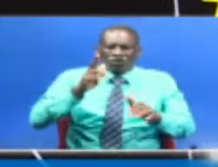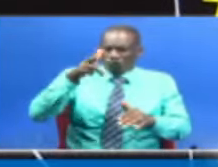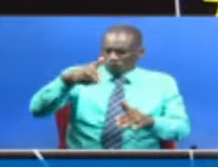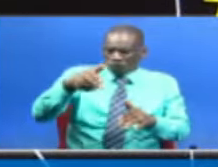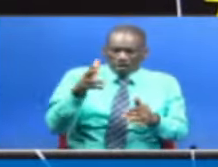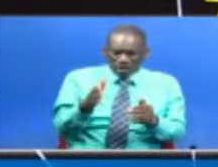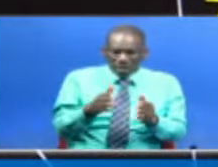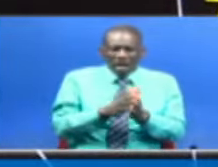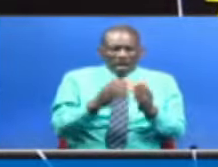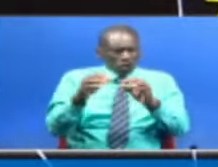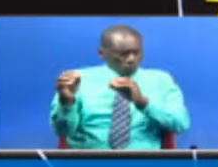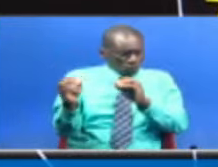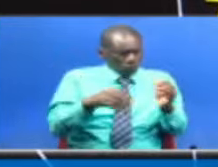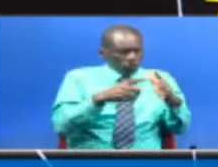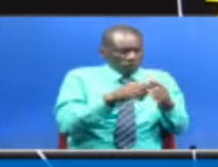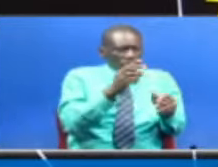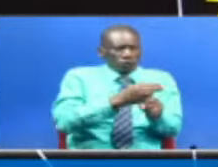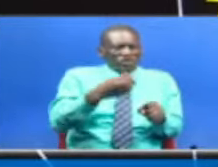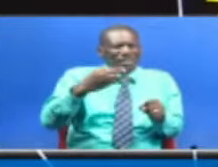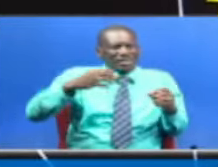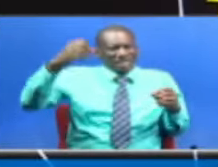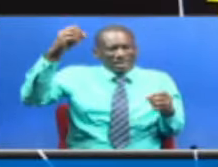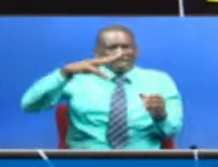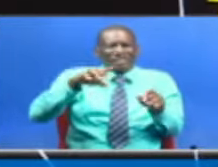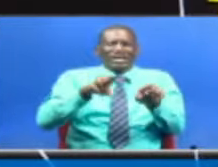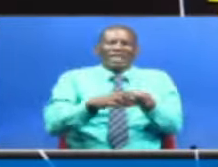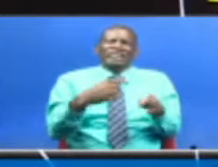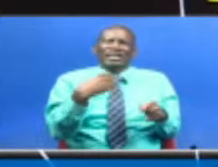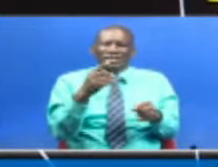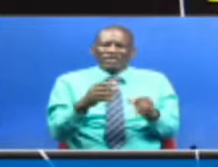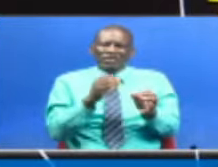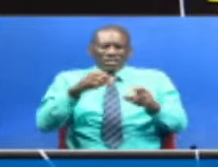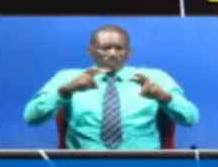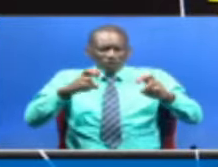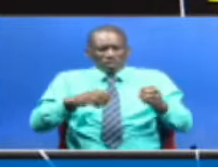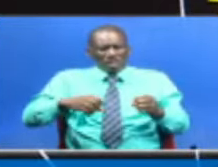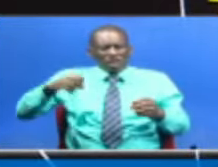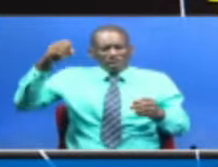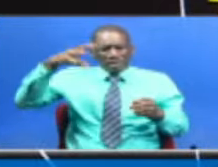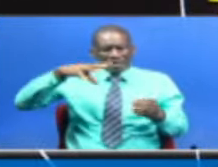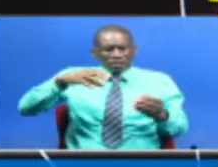moving into green energy. And like I said, if you look at our energy mix,